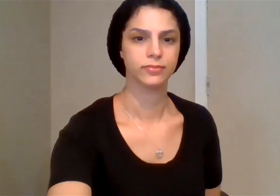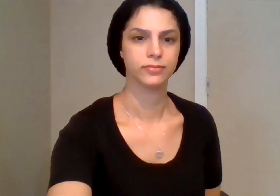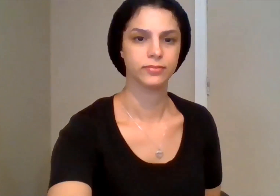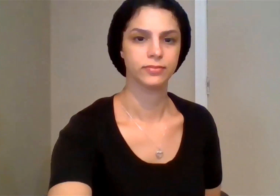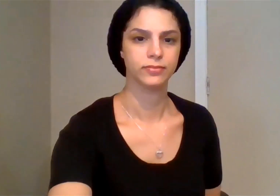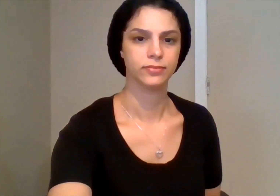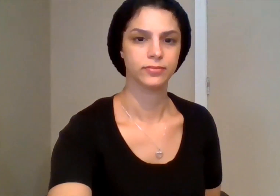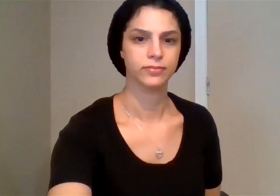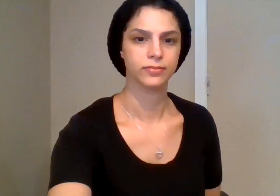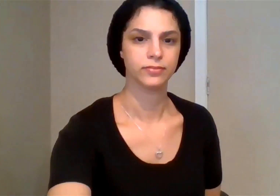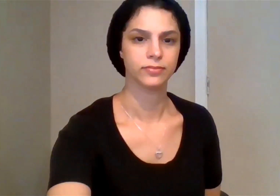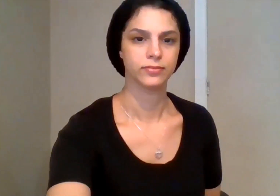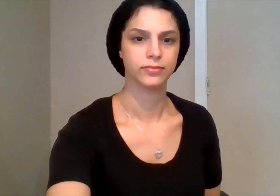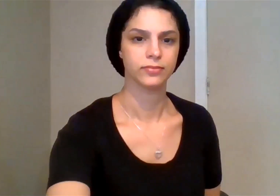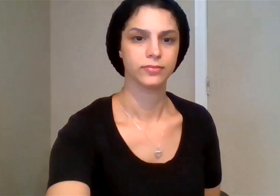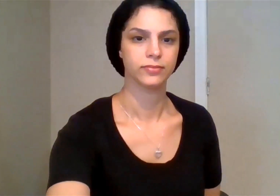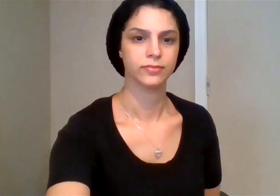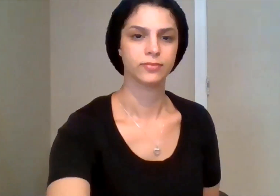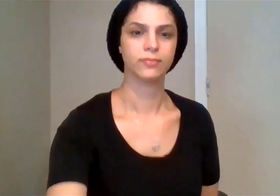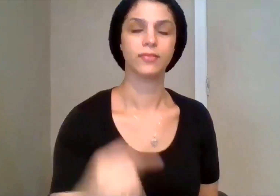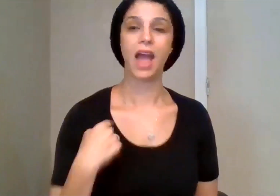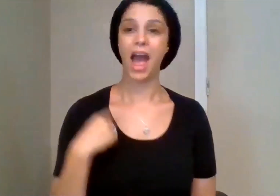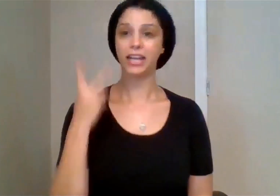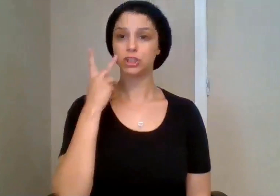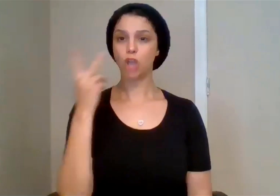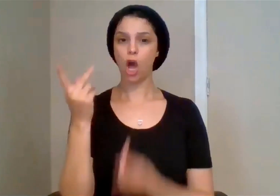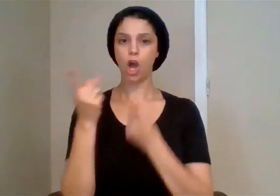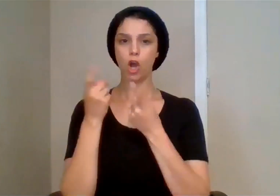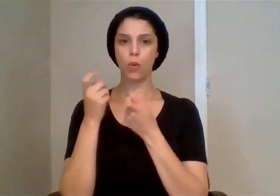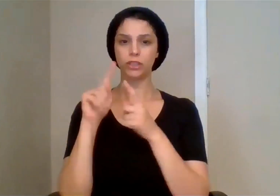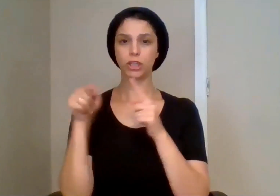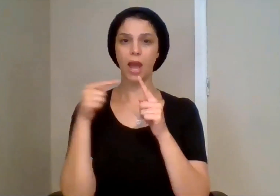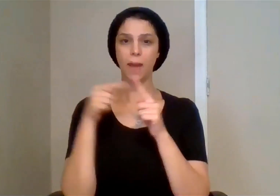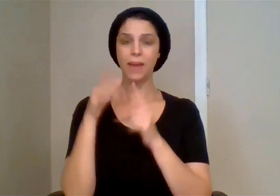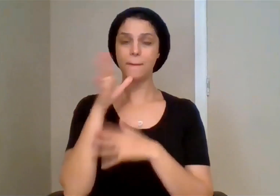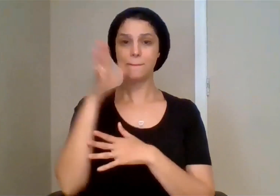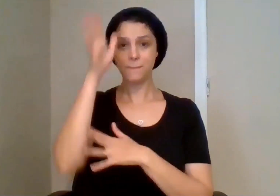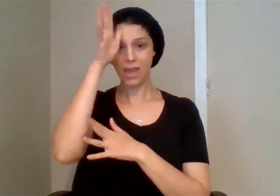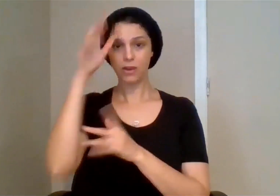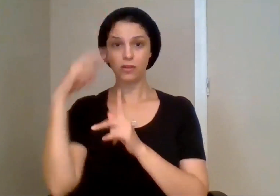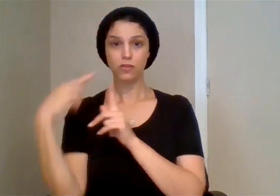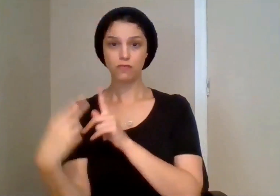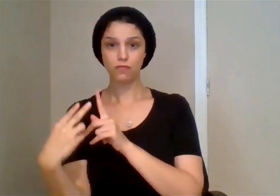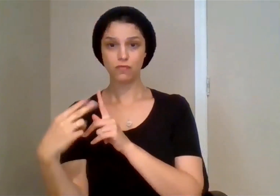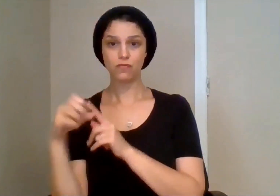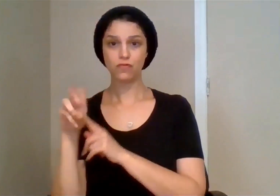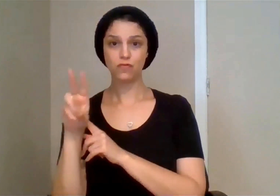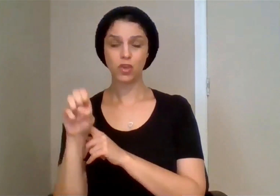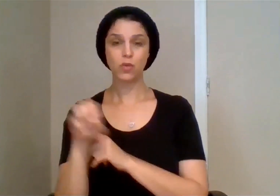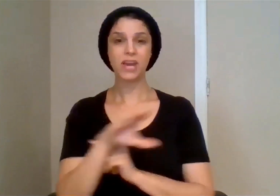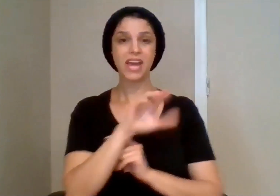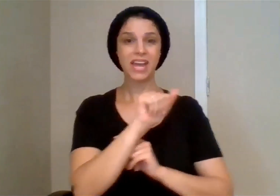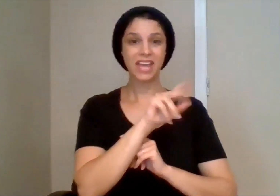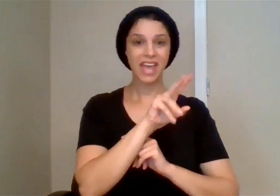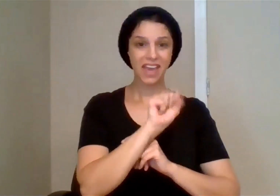I'll also just reinforce, I saw a question about parent view versus Canvas and where the grades